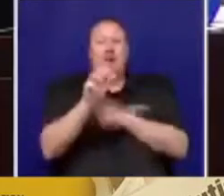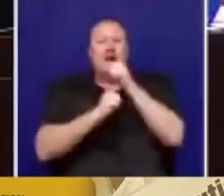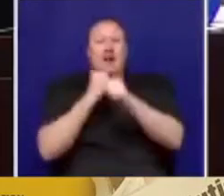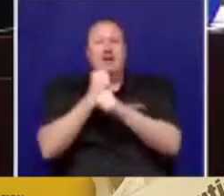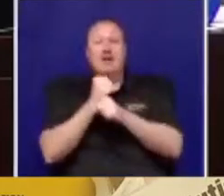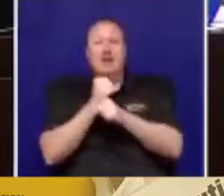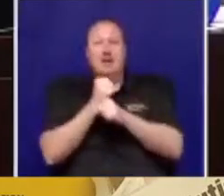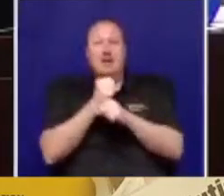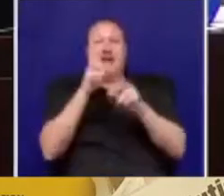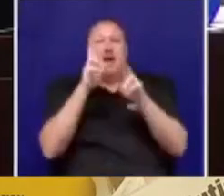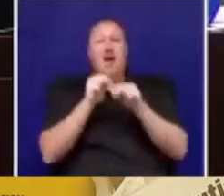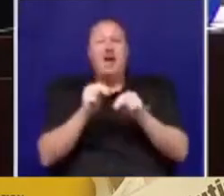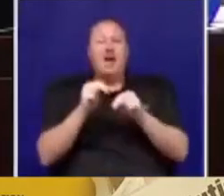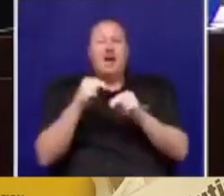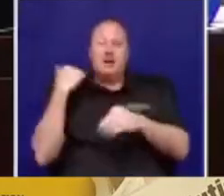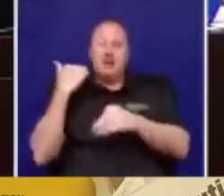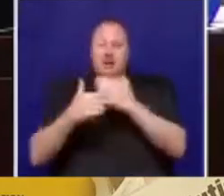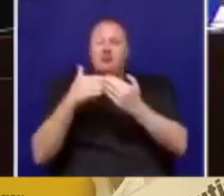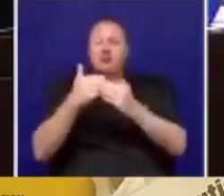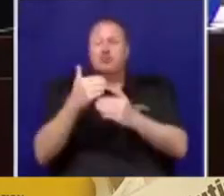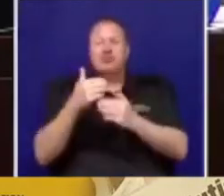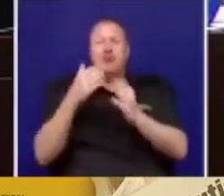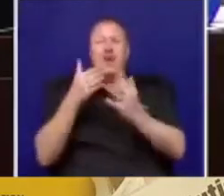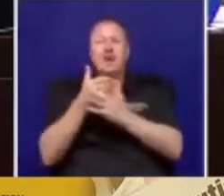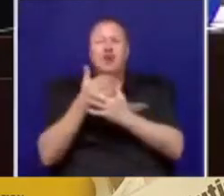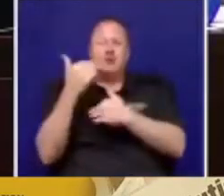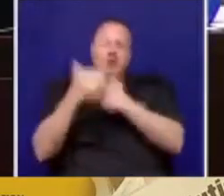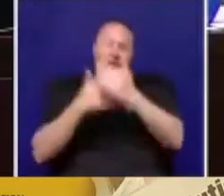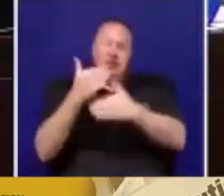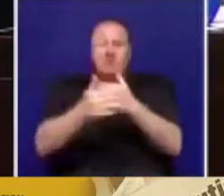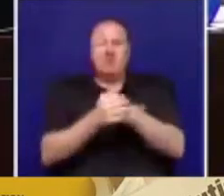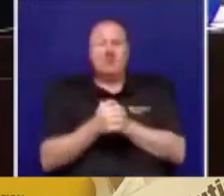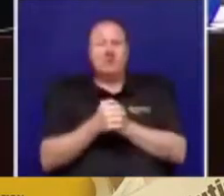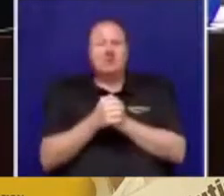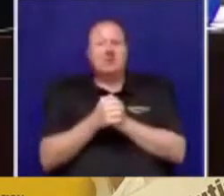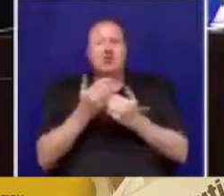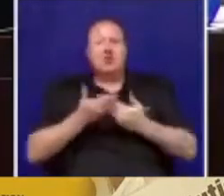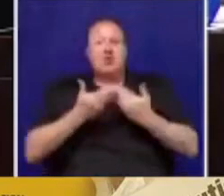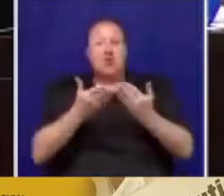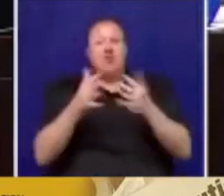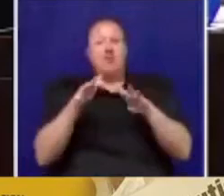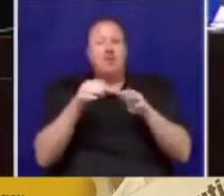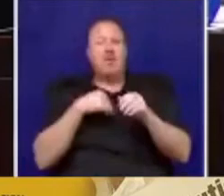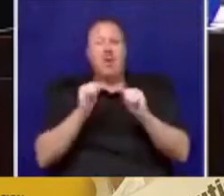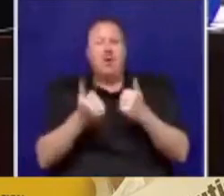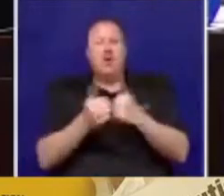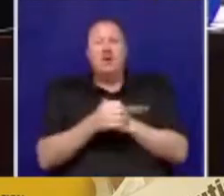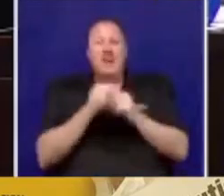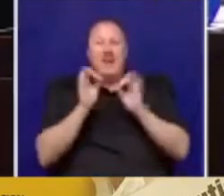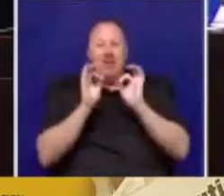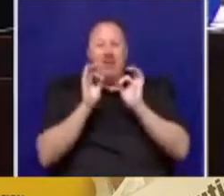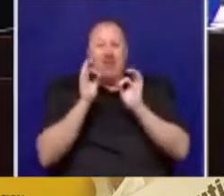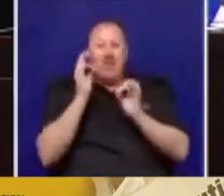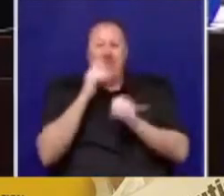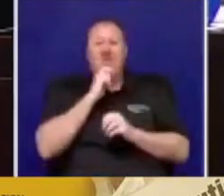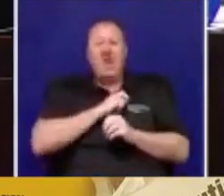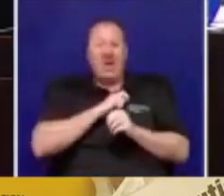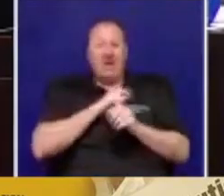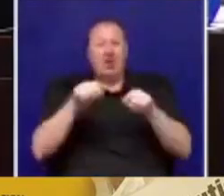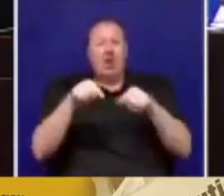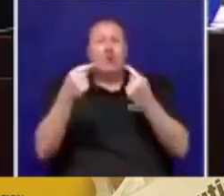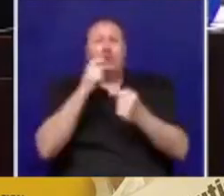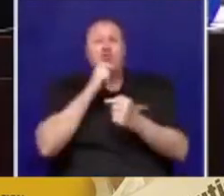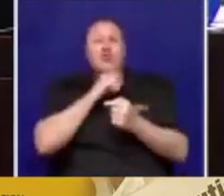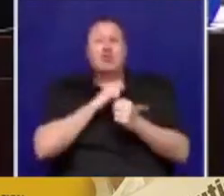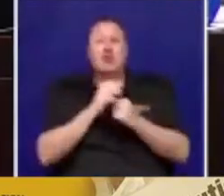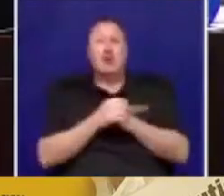of uninterrupted governance has served our people well. In fact, the opposite is true. The gains we have made